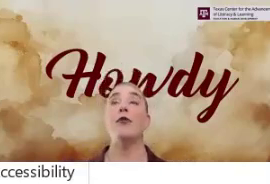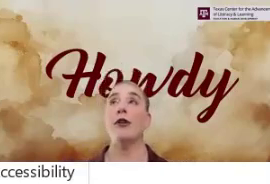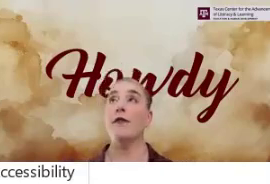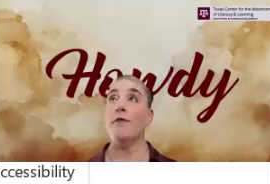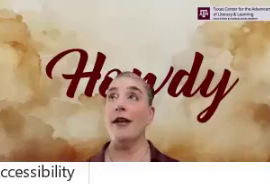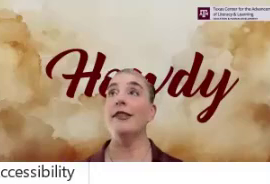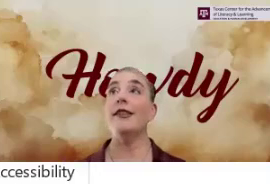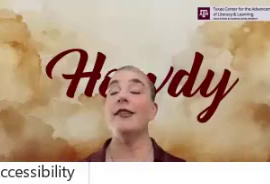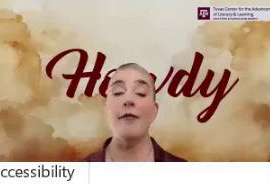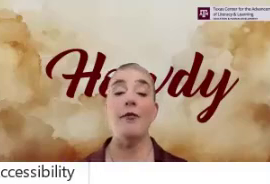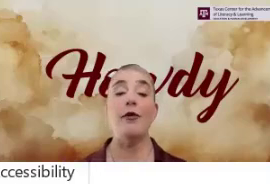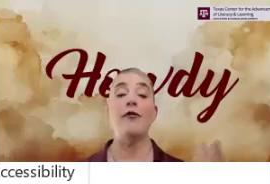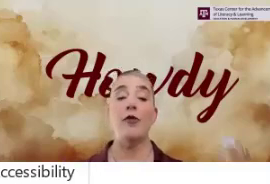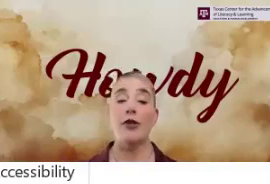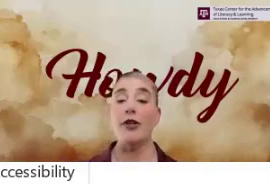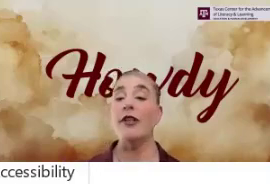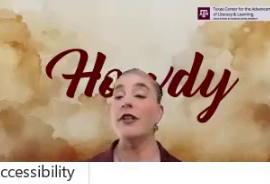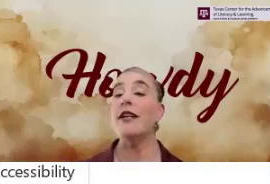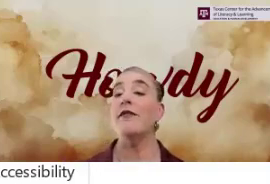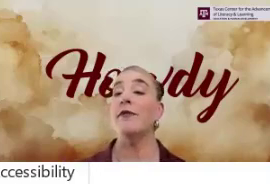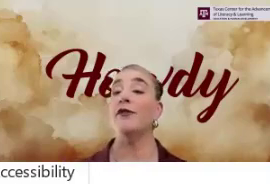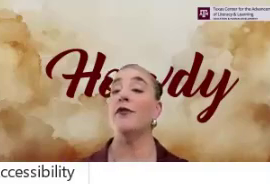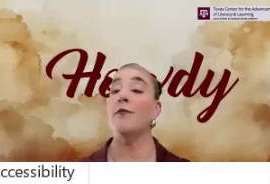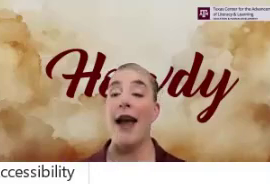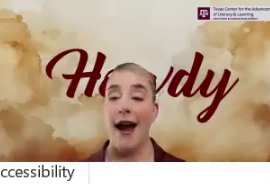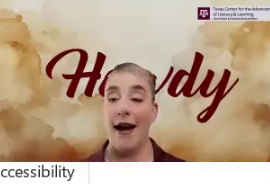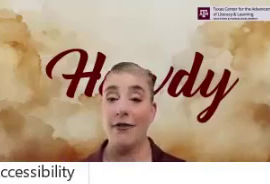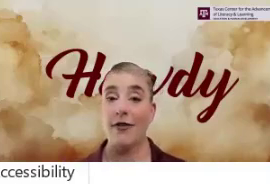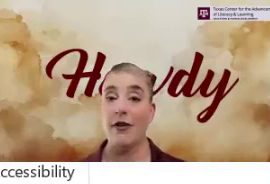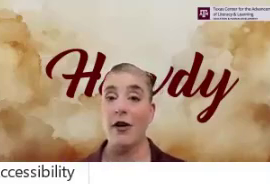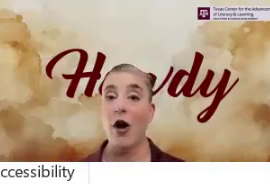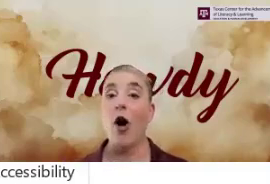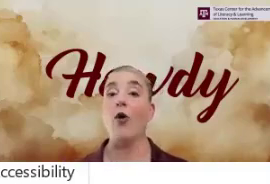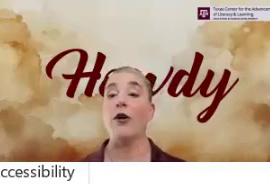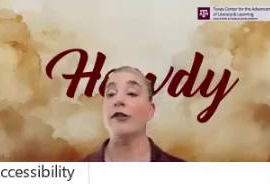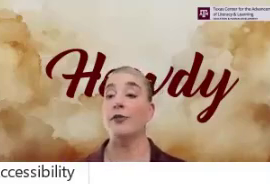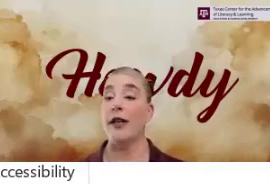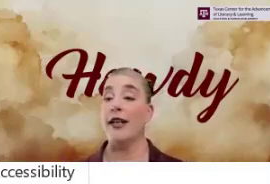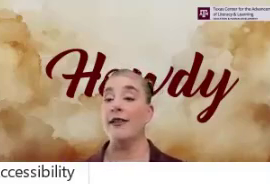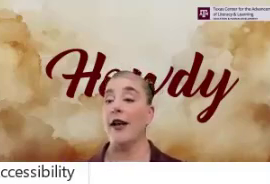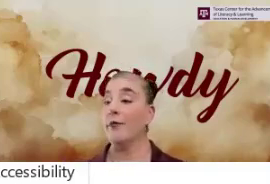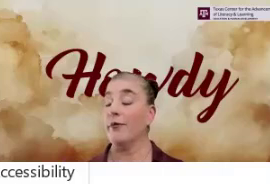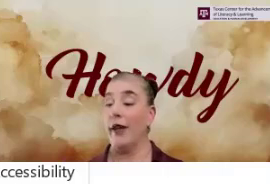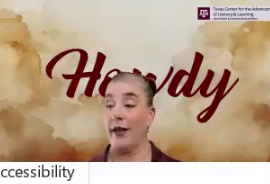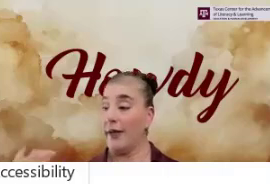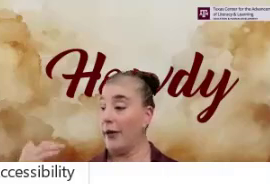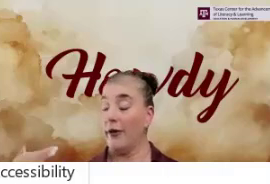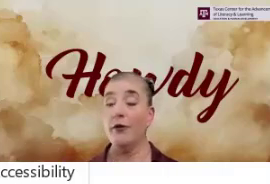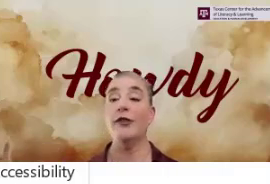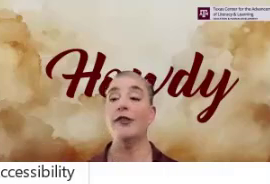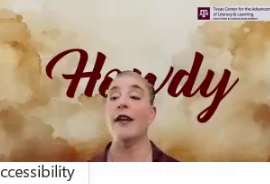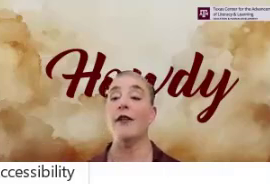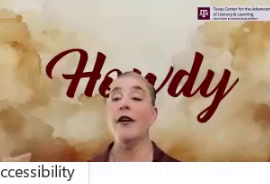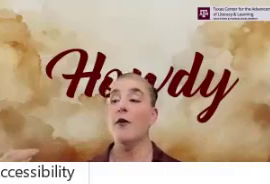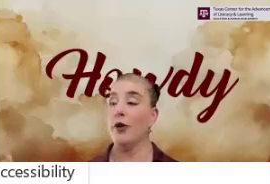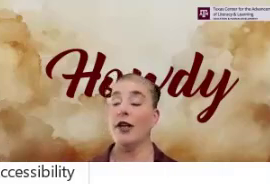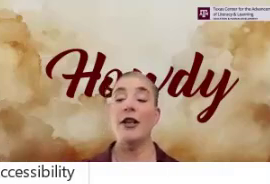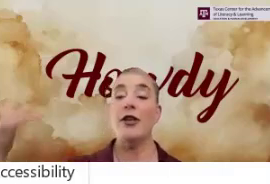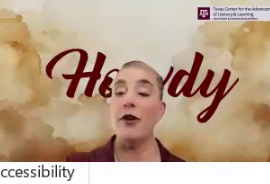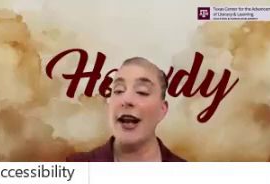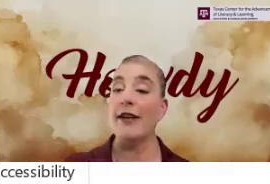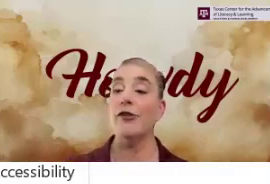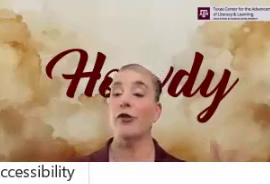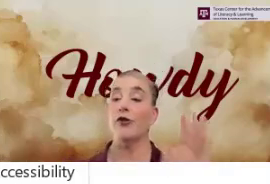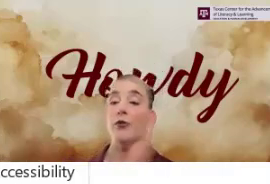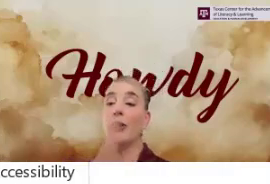And I think one of the best examples of when you're going to need them is for math or explaining, like Gareth was saying,